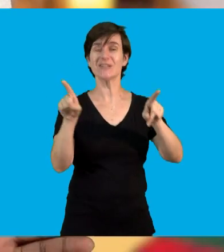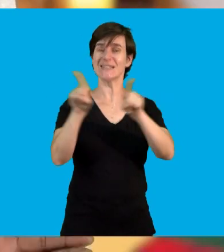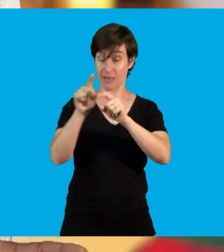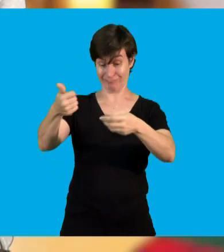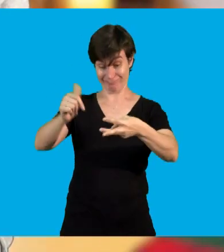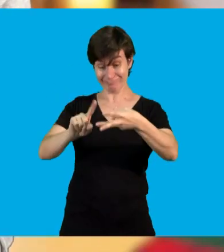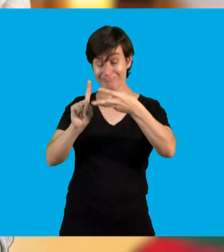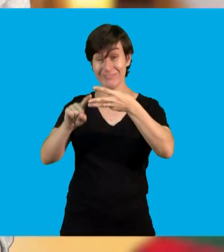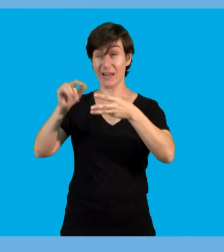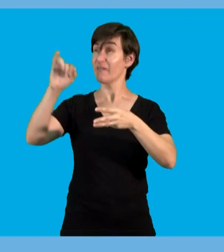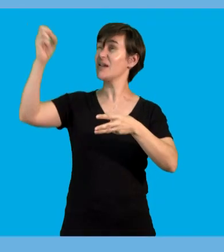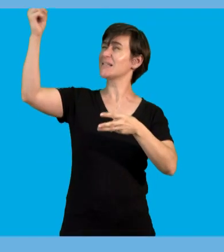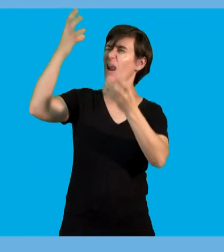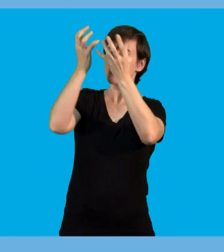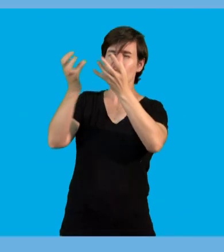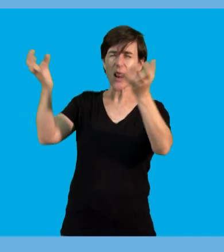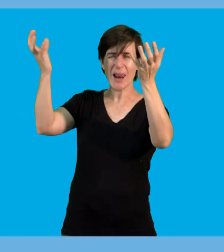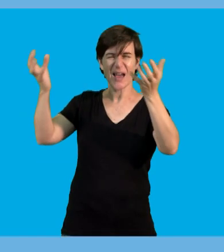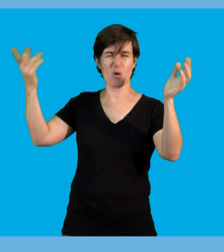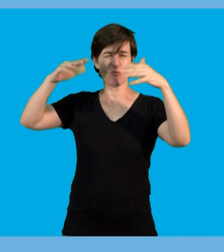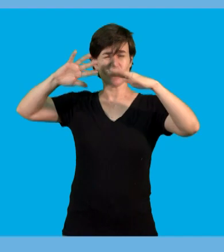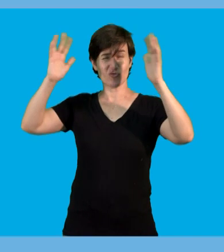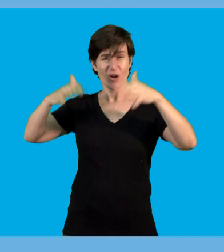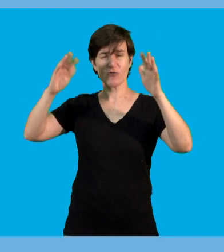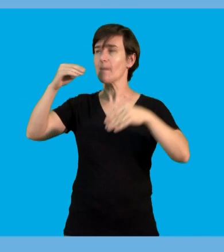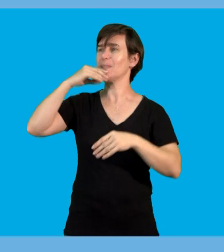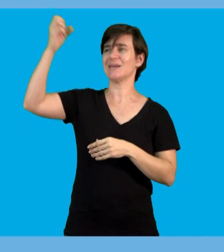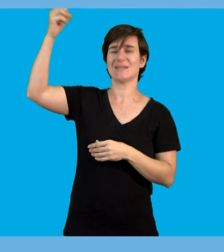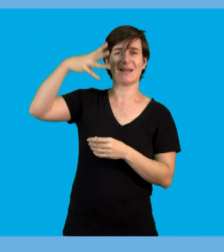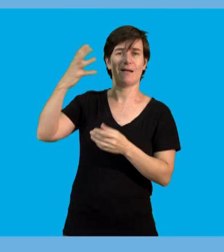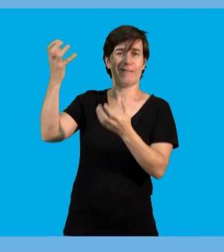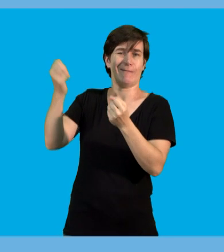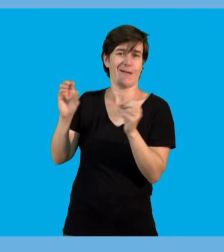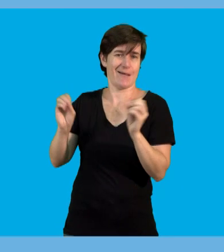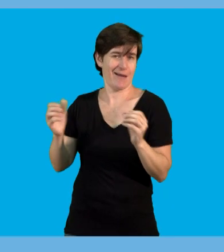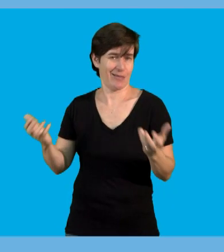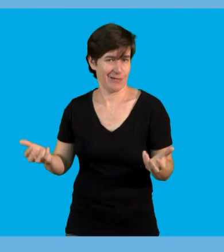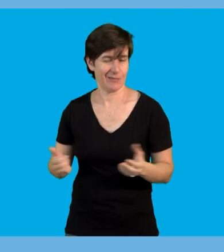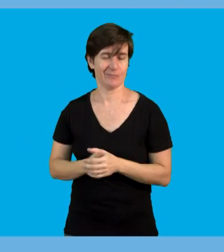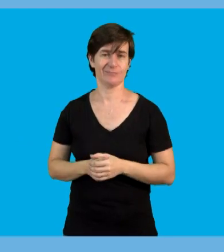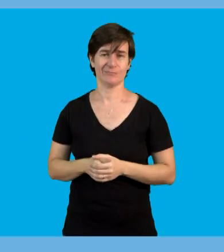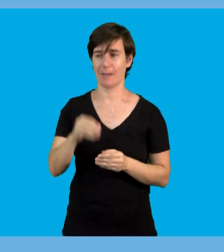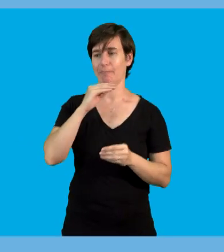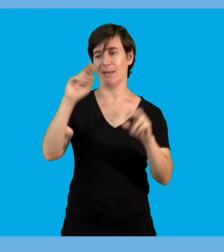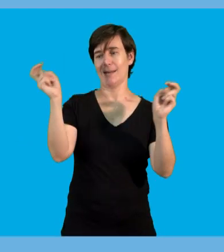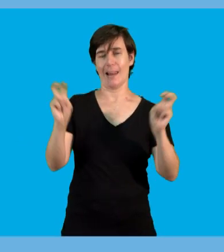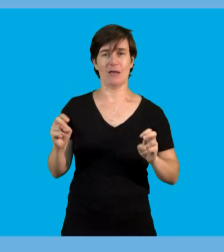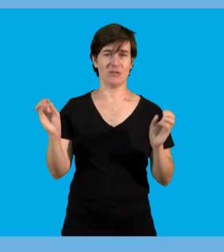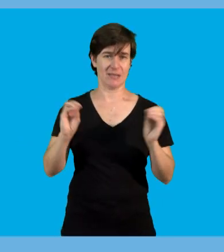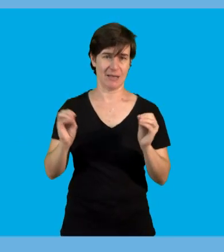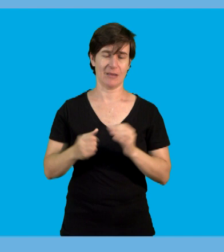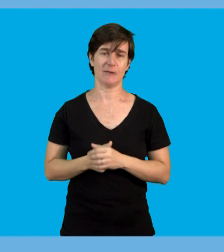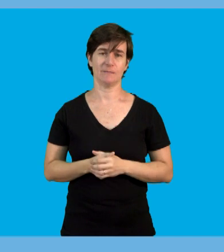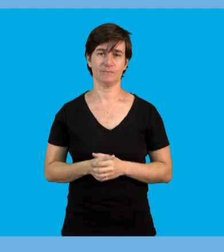these ones again, when we have a cloudy day or a rainy weather condition, we are not then going to be able to generate electricity.